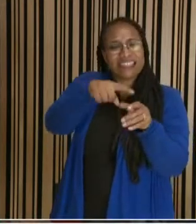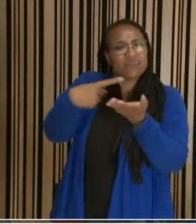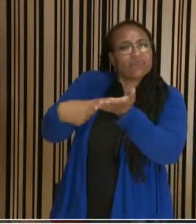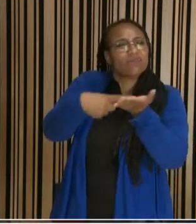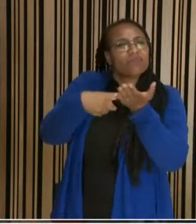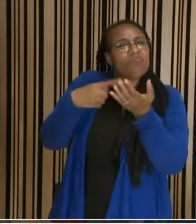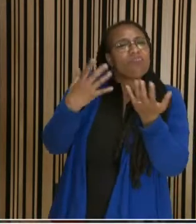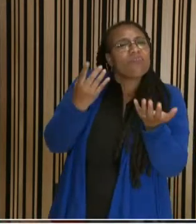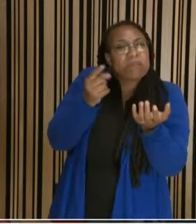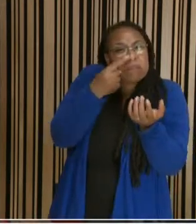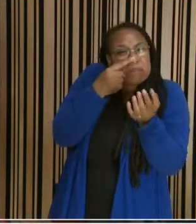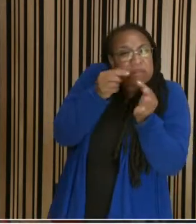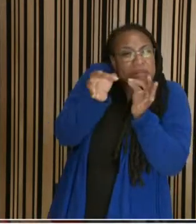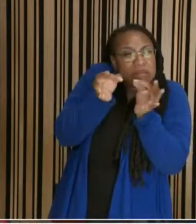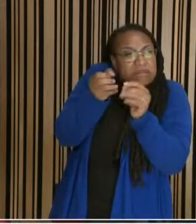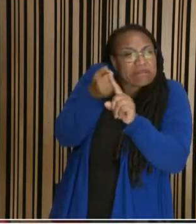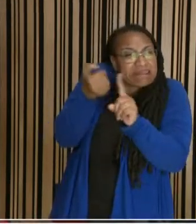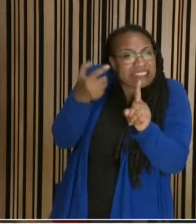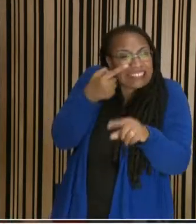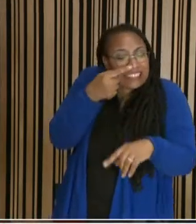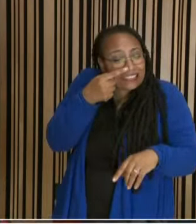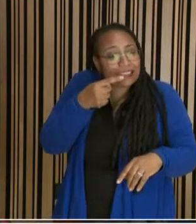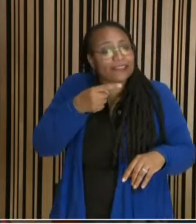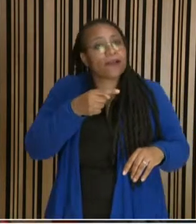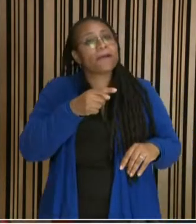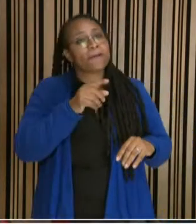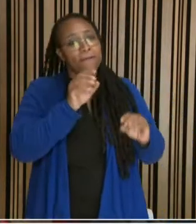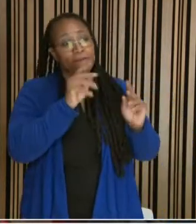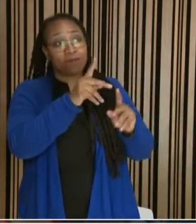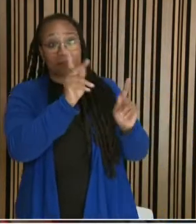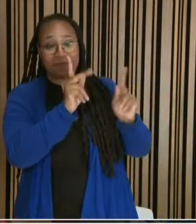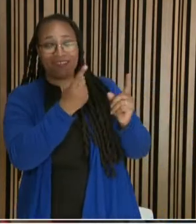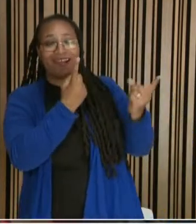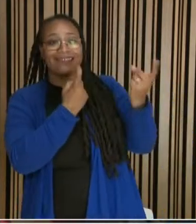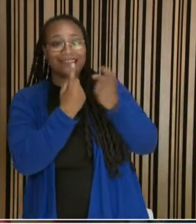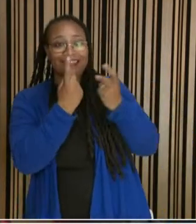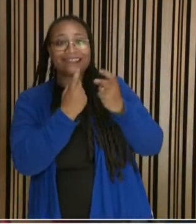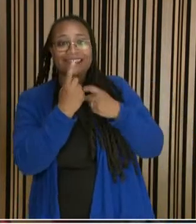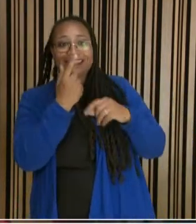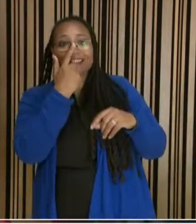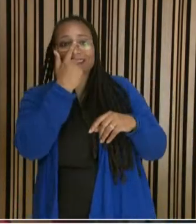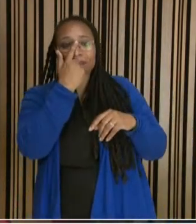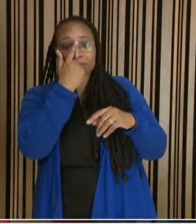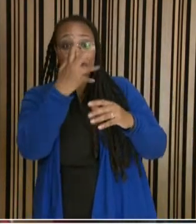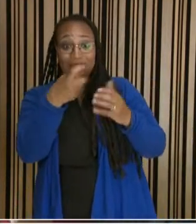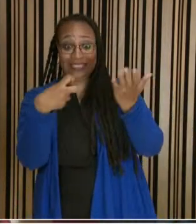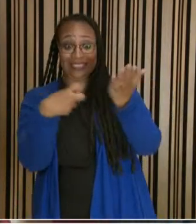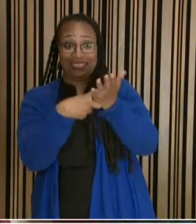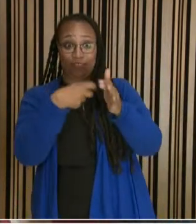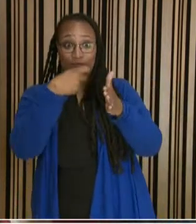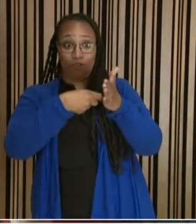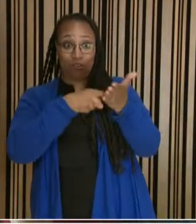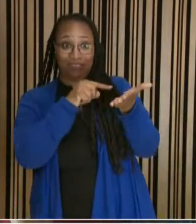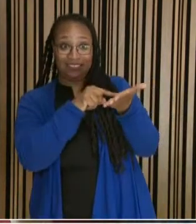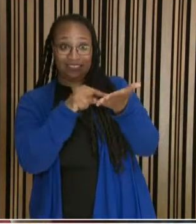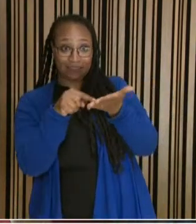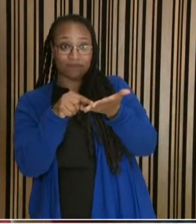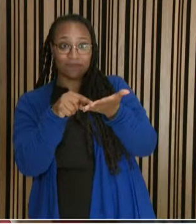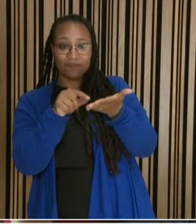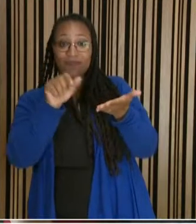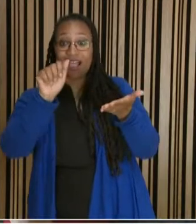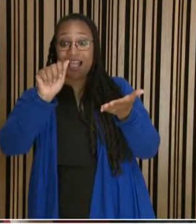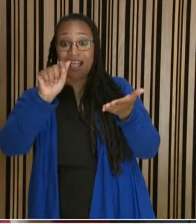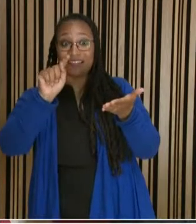are rightly questions about how ticket enforcement or ATM enforcement affects